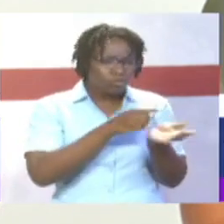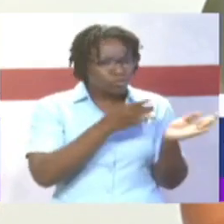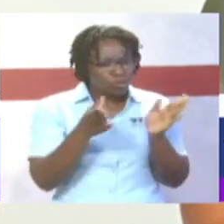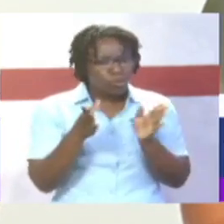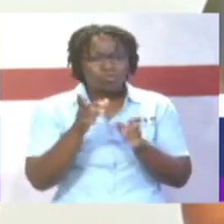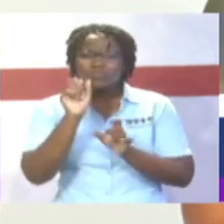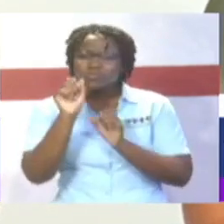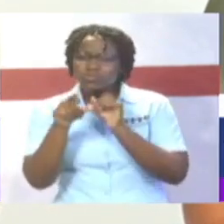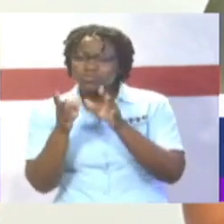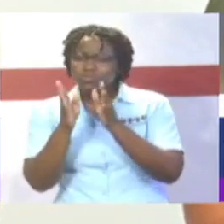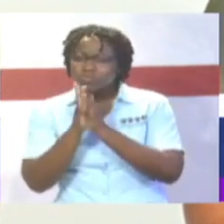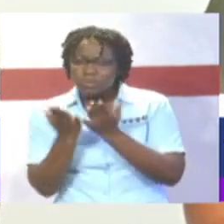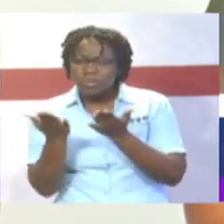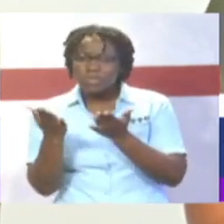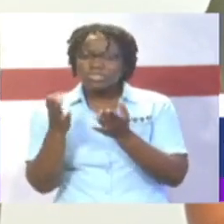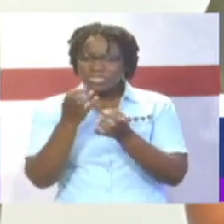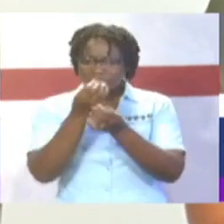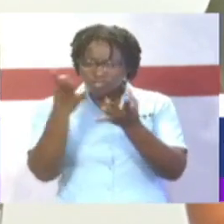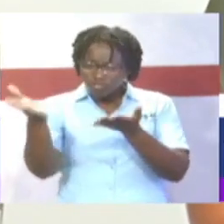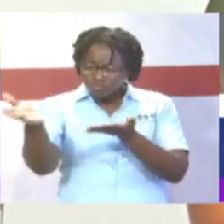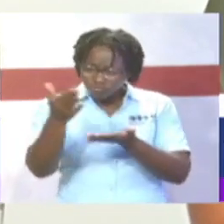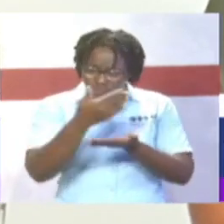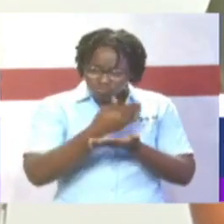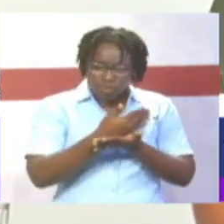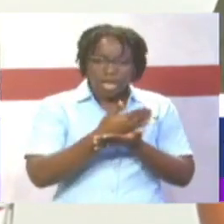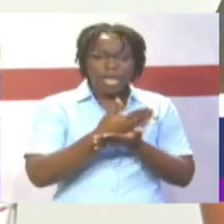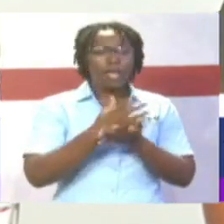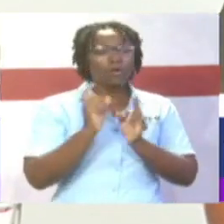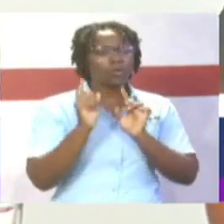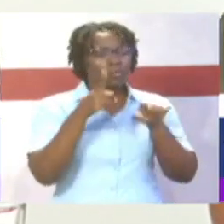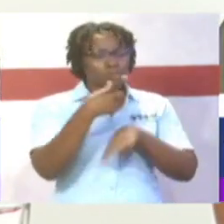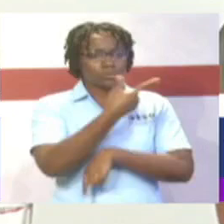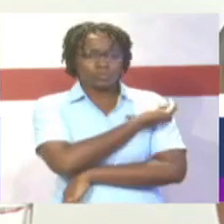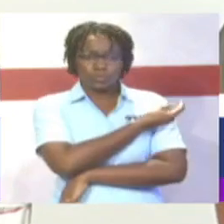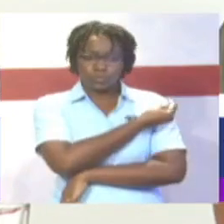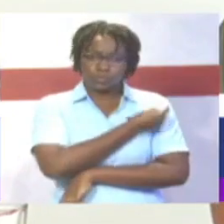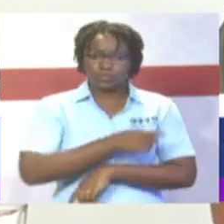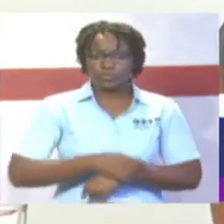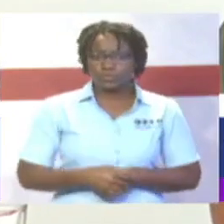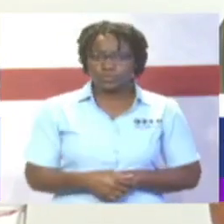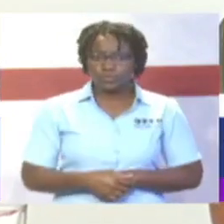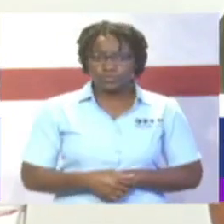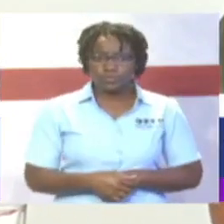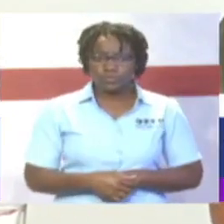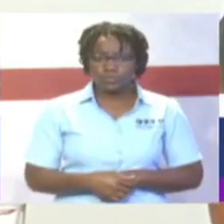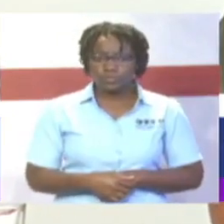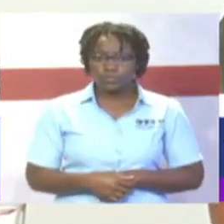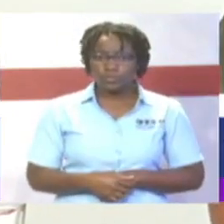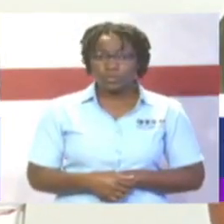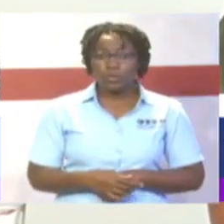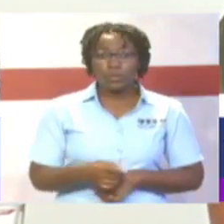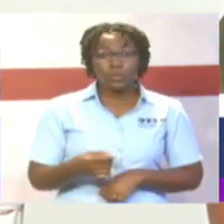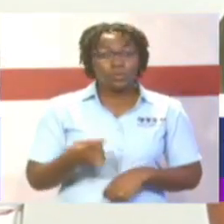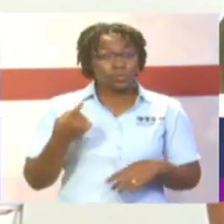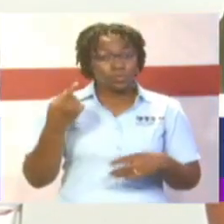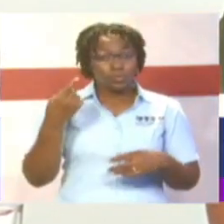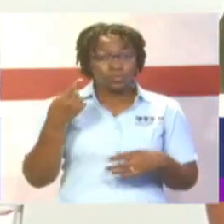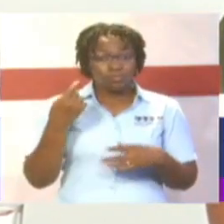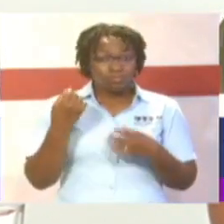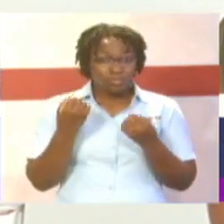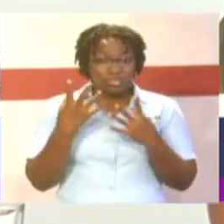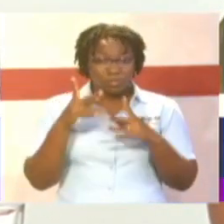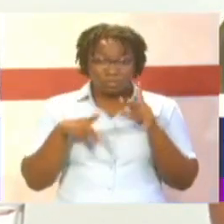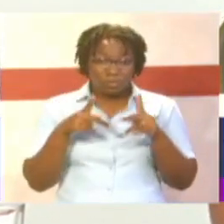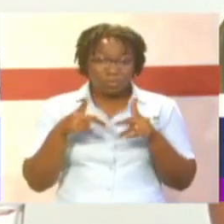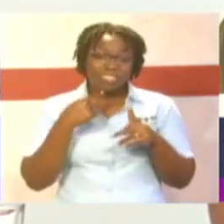correct information, and get vaccinated. We hear a common theme. We don't know enough about the COVID vaccines. The vaccines